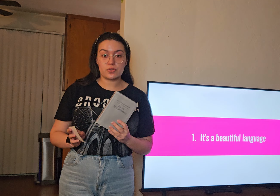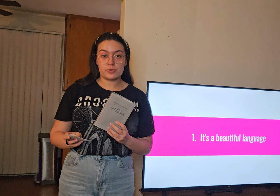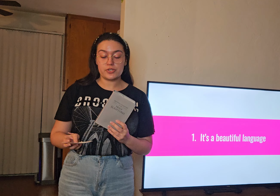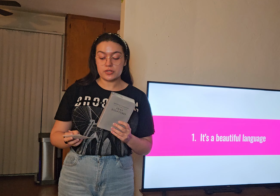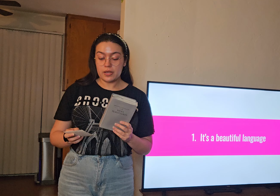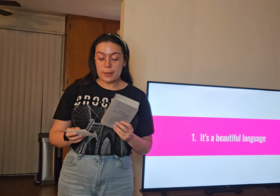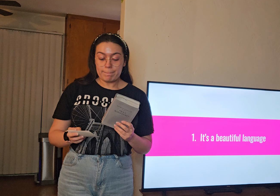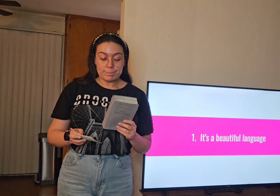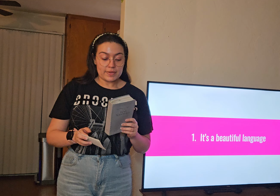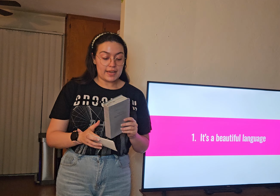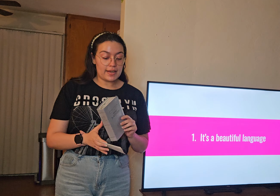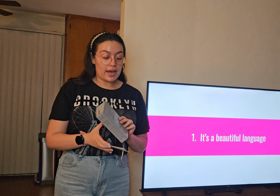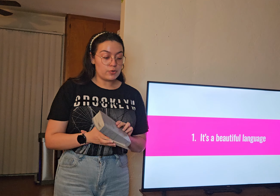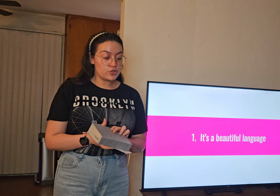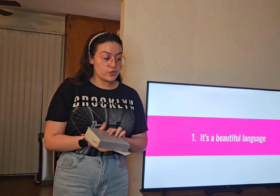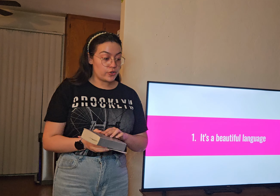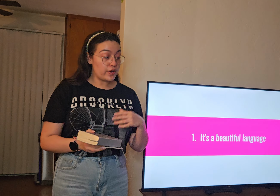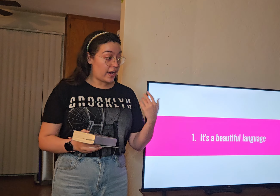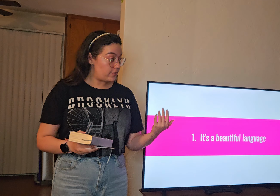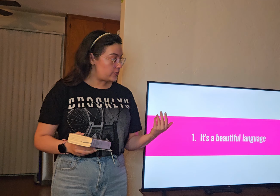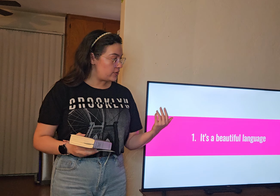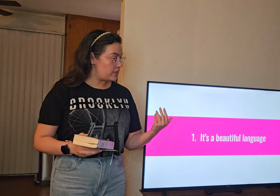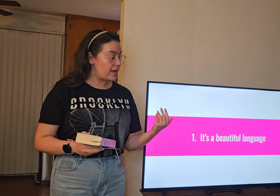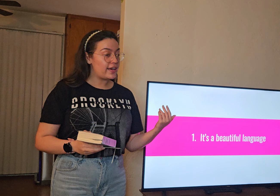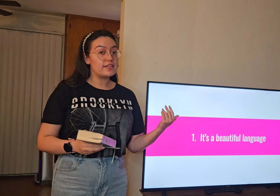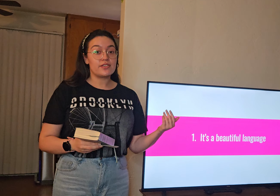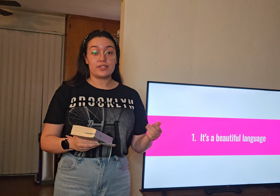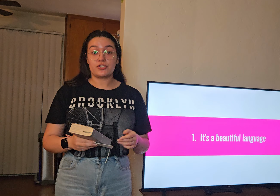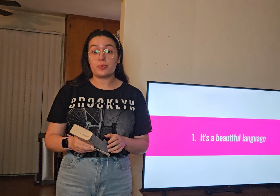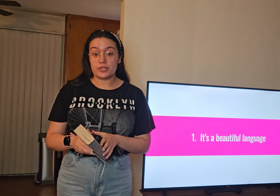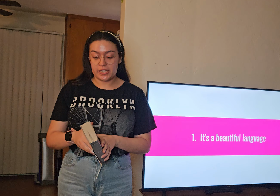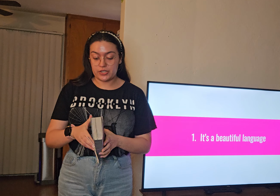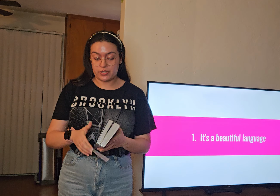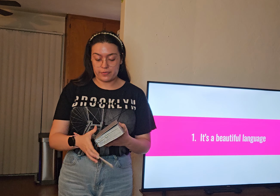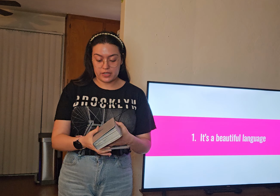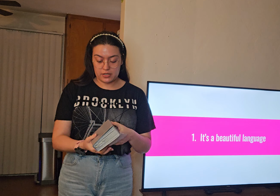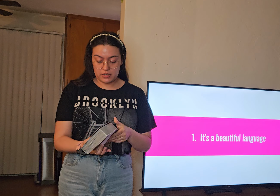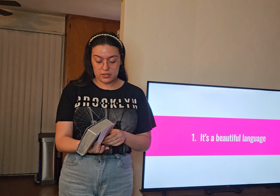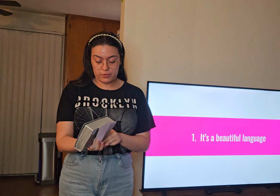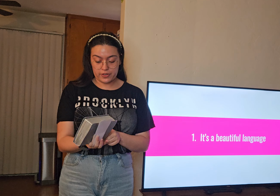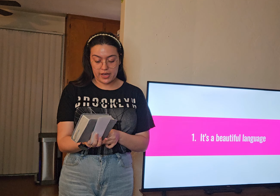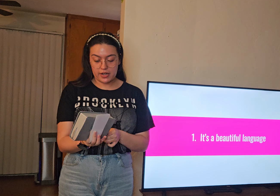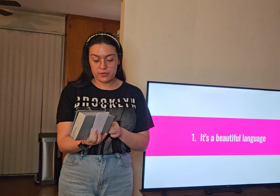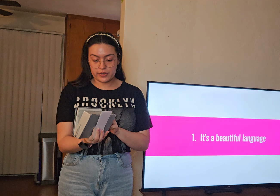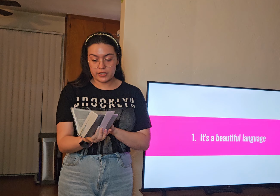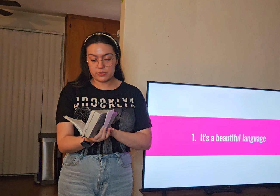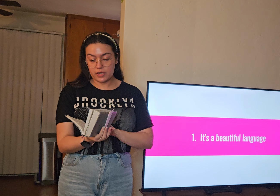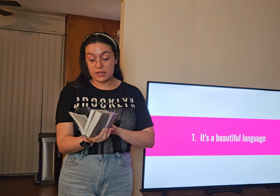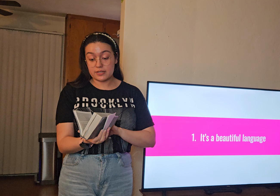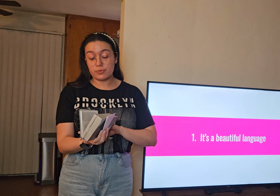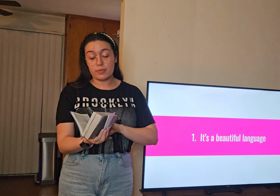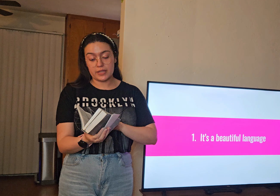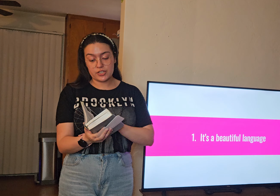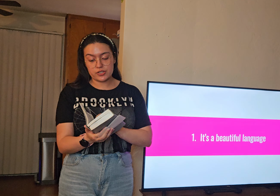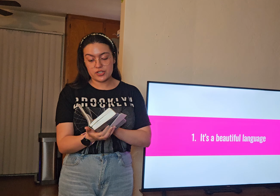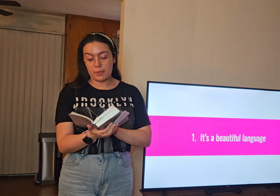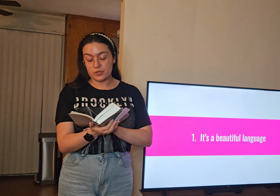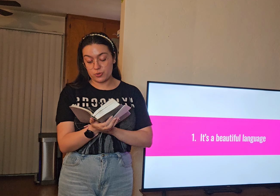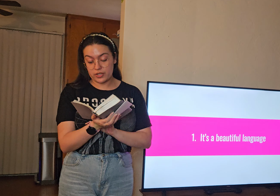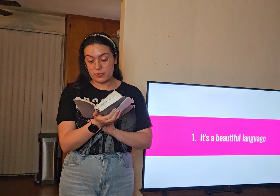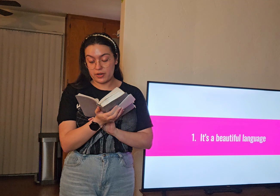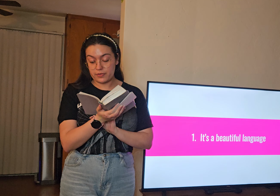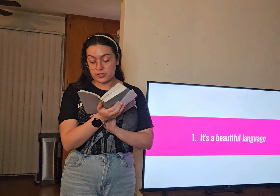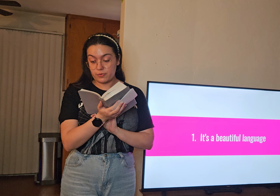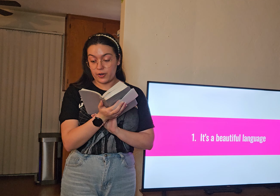the Holy Scriptures, and I will show you after the ASL interpretation of it. For that, I'll read you, it's Revelation